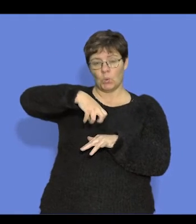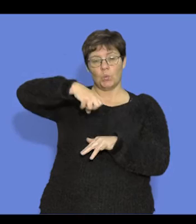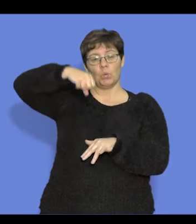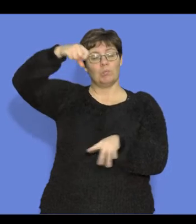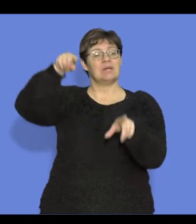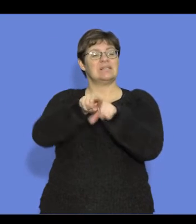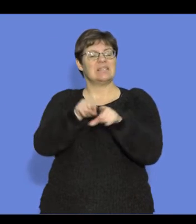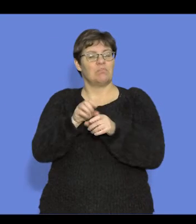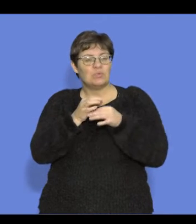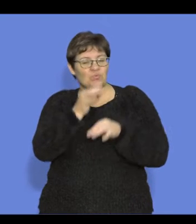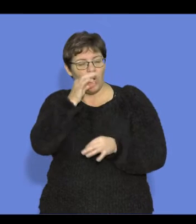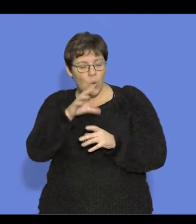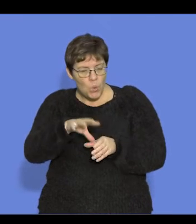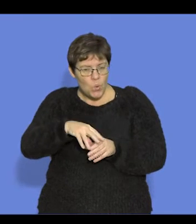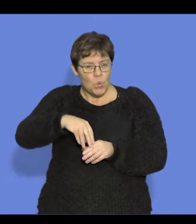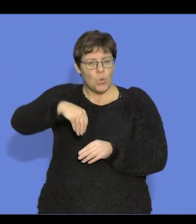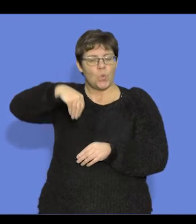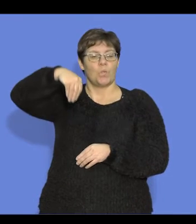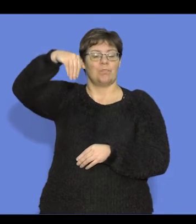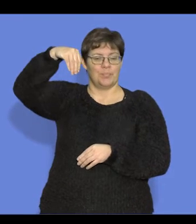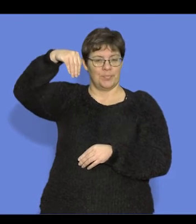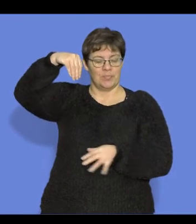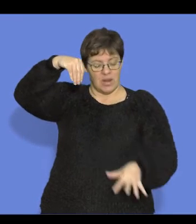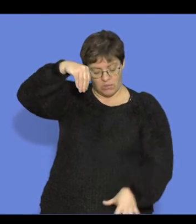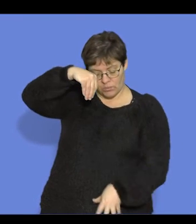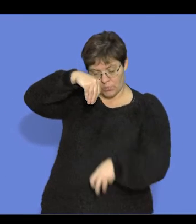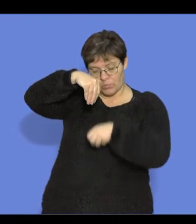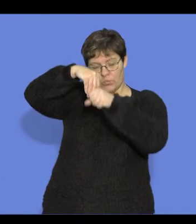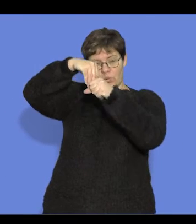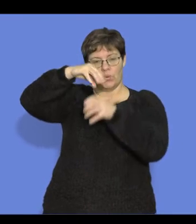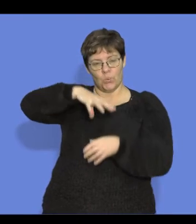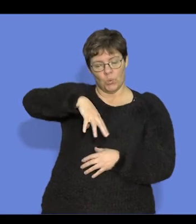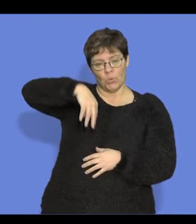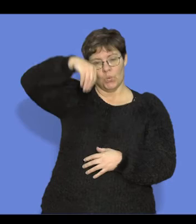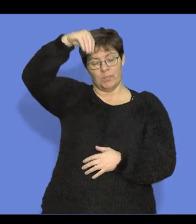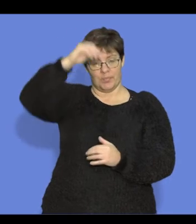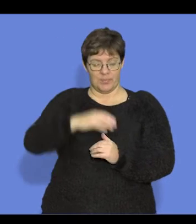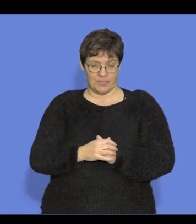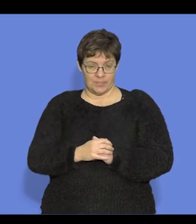the water already in the leaves is sucked up.